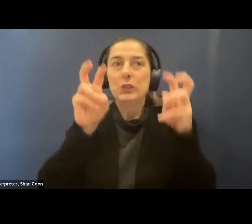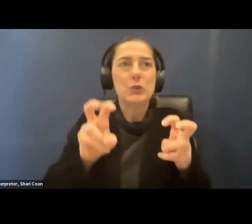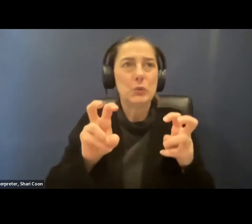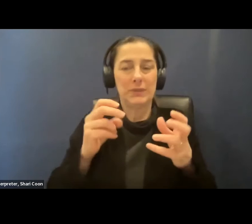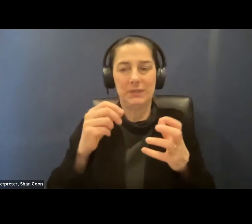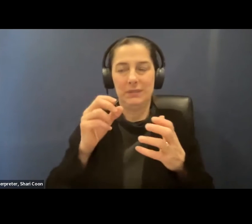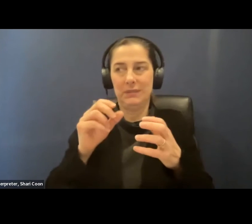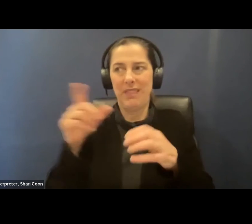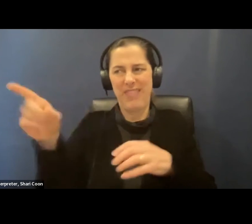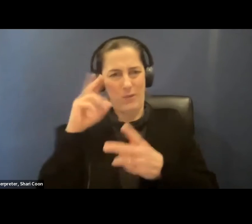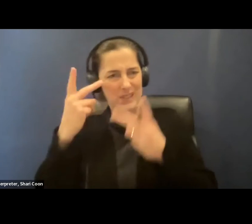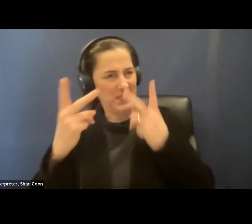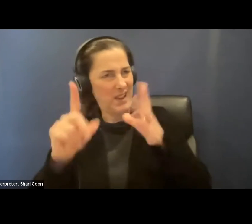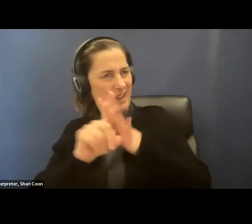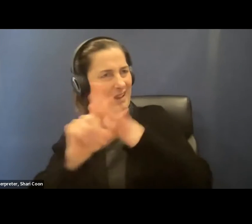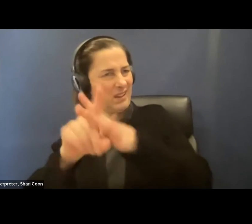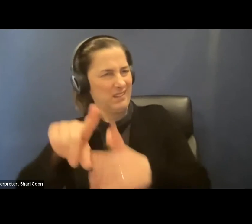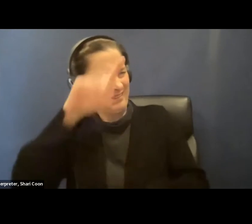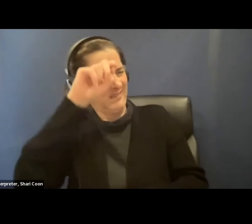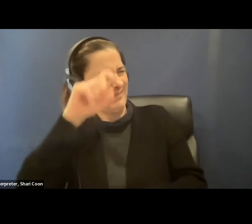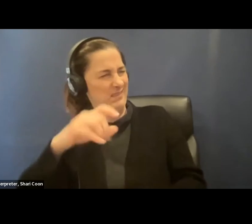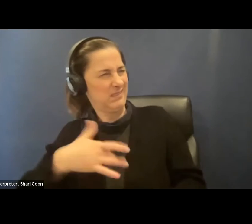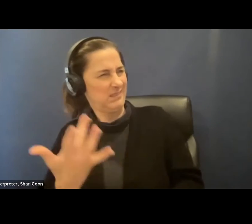and do this. So I